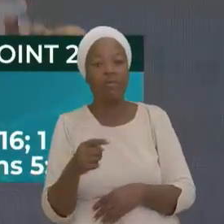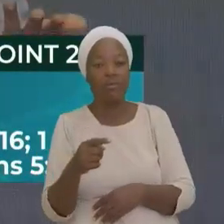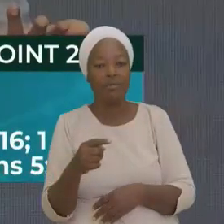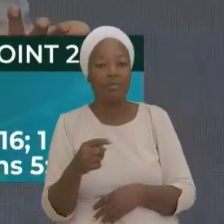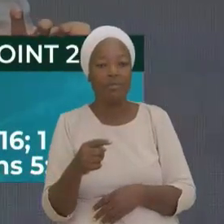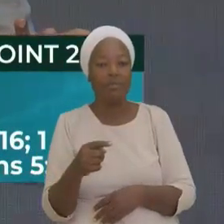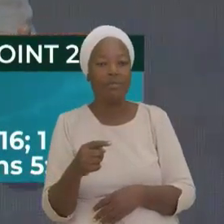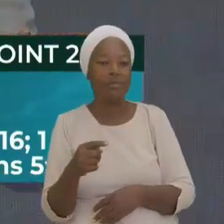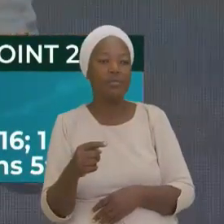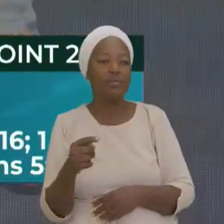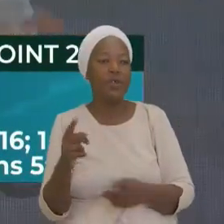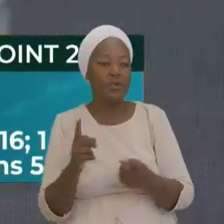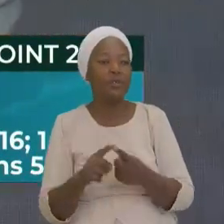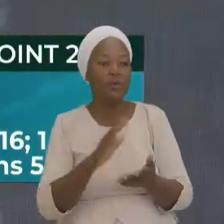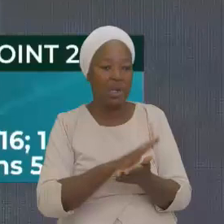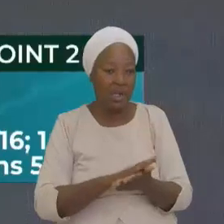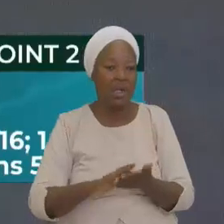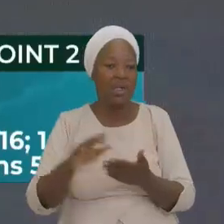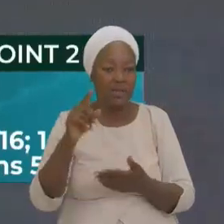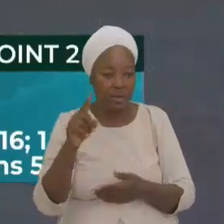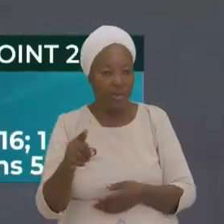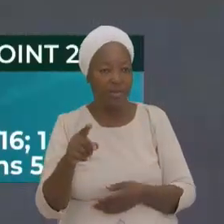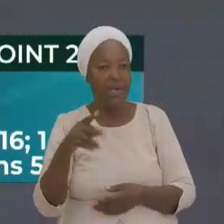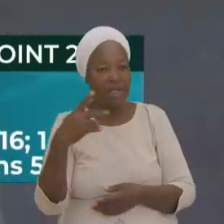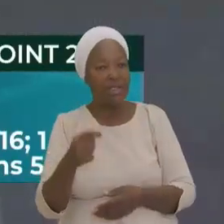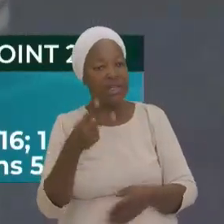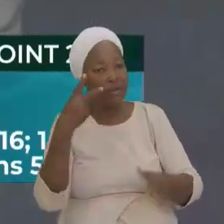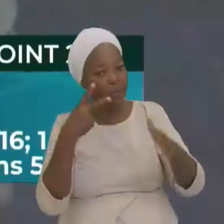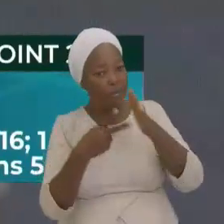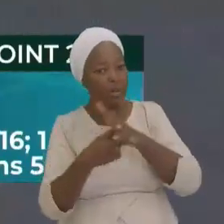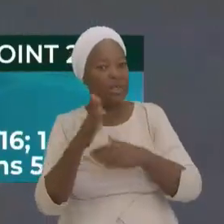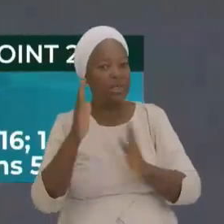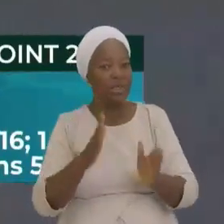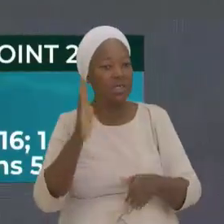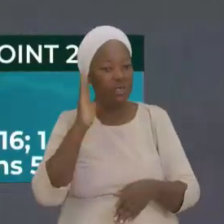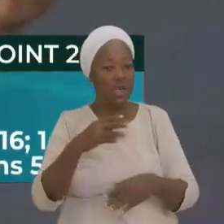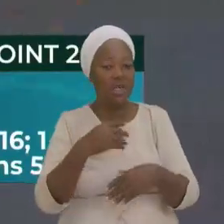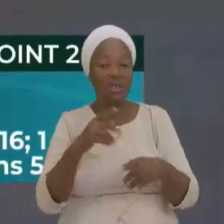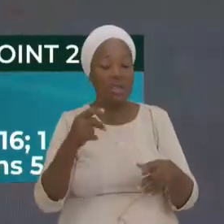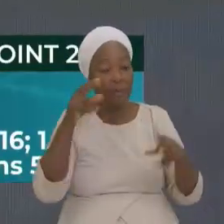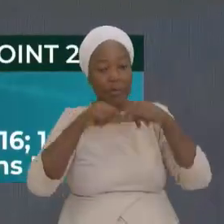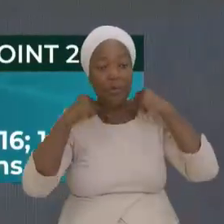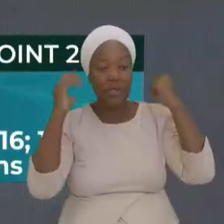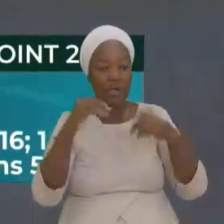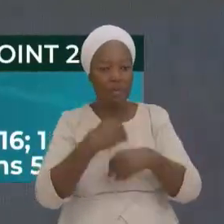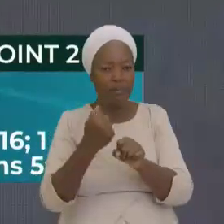to cleanse you." The priest shall make an atonement for you to cleanse you.